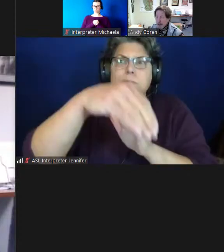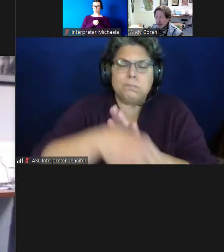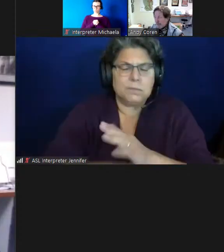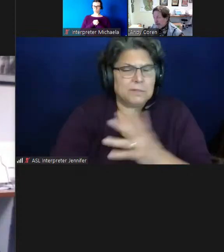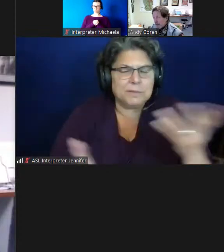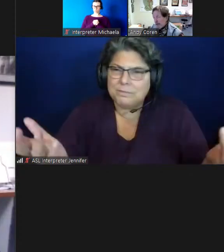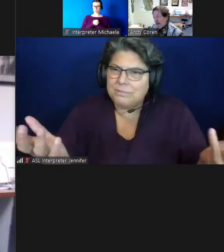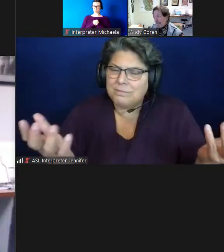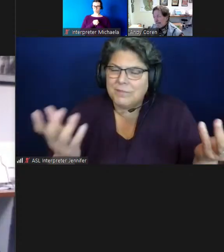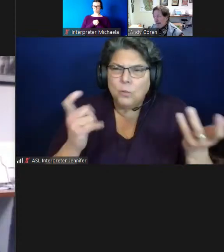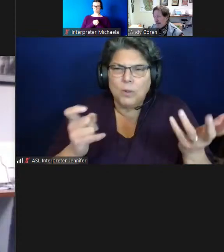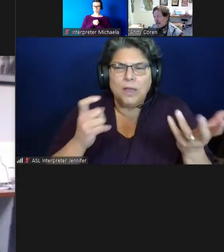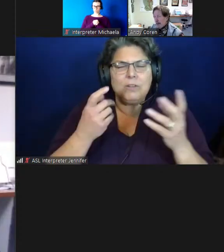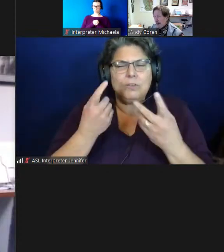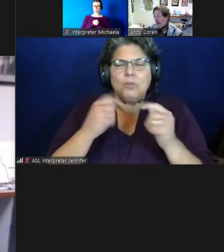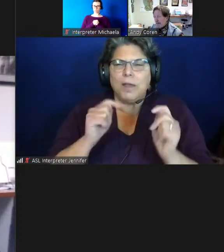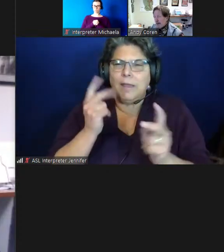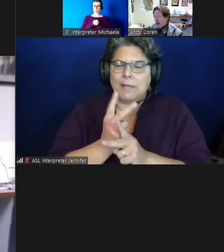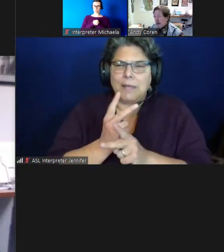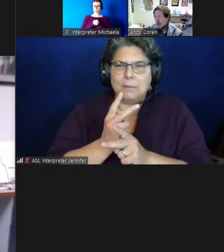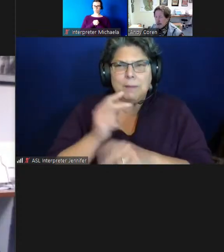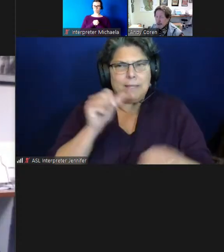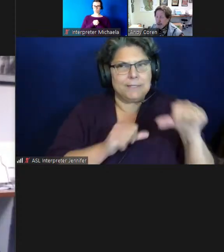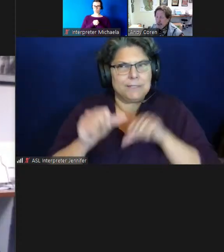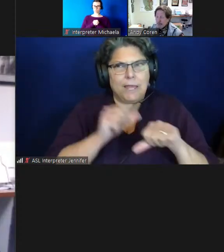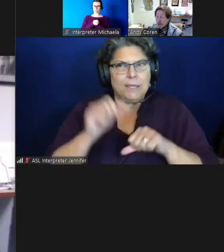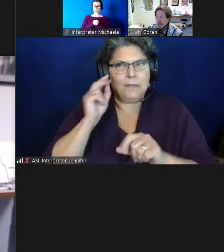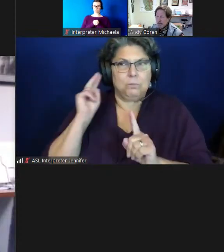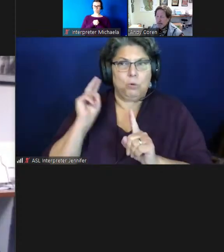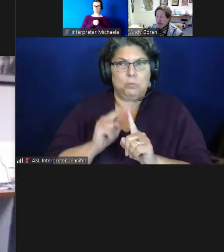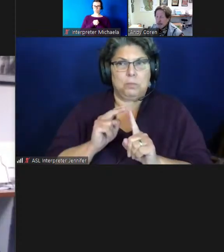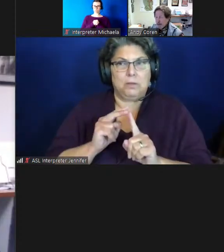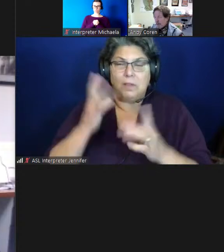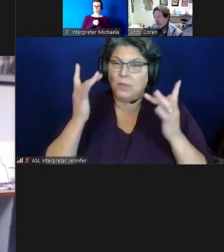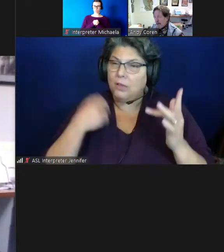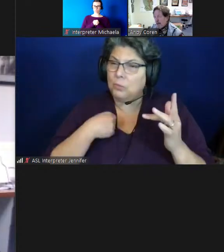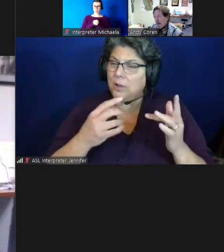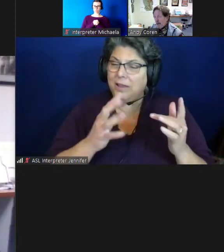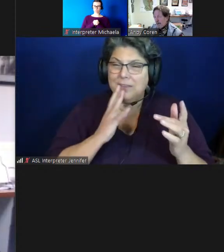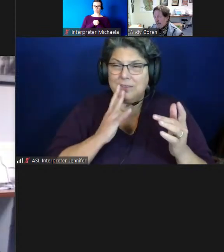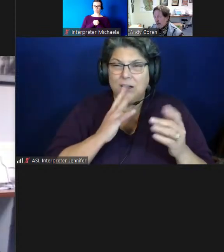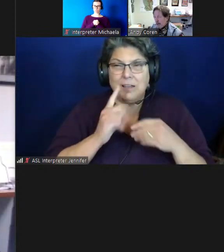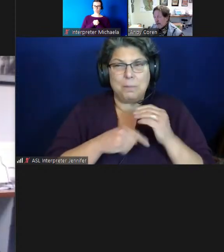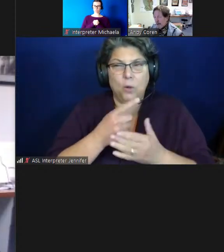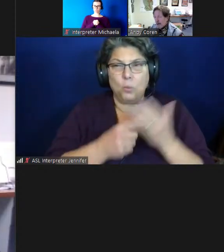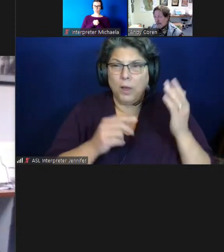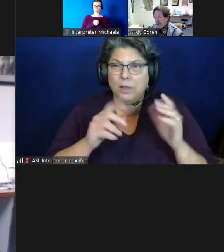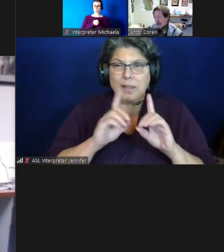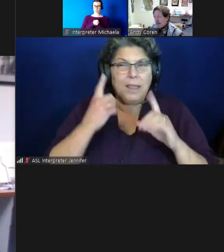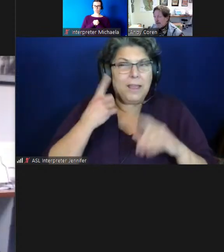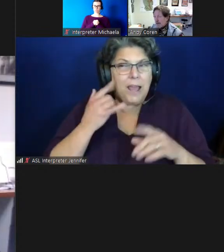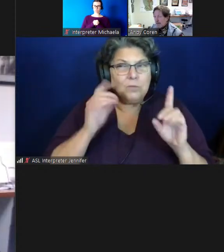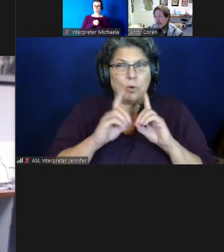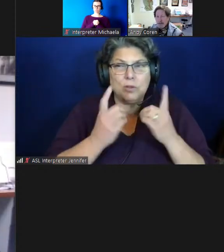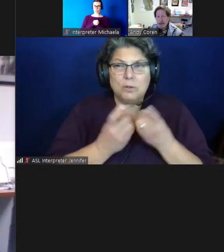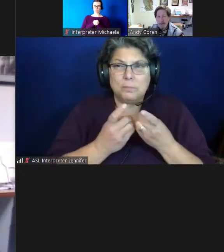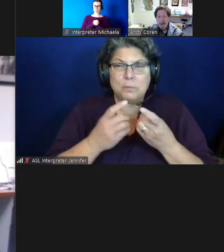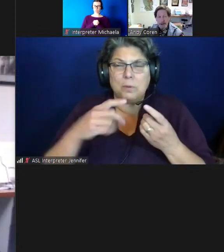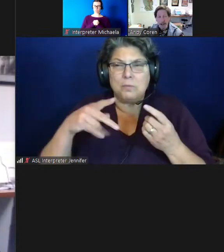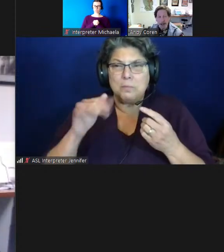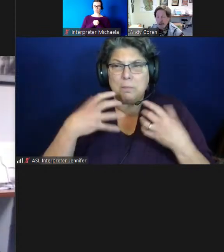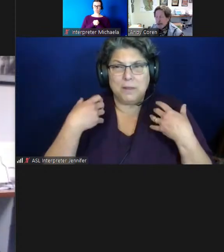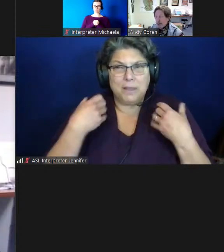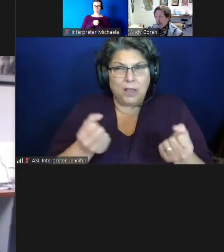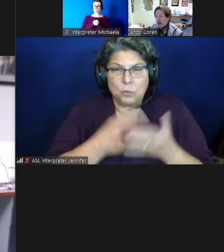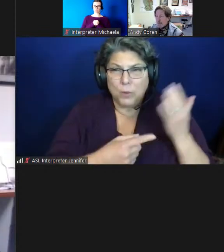at it scientifically, and that's why I keep quoting the California Department of Public Health and their assessments, and put up some of